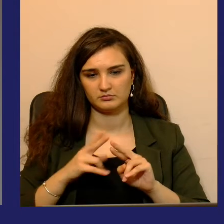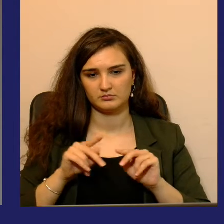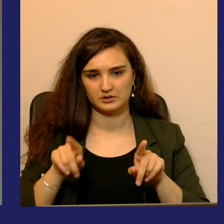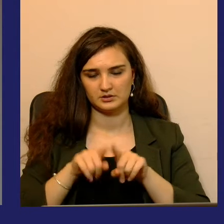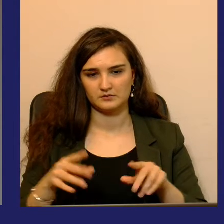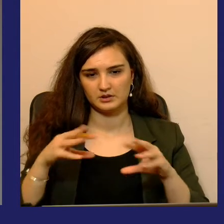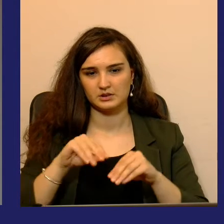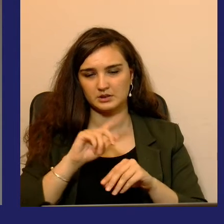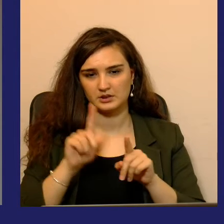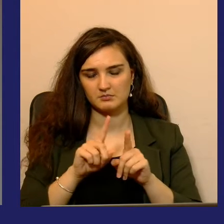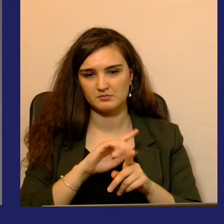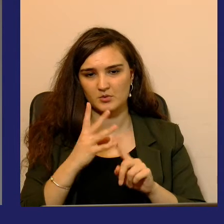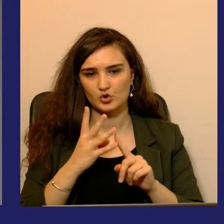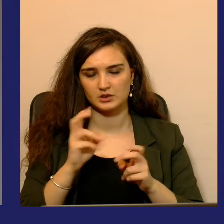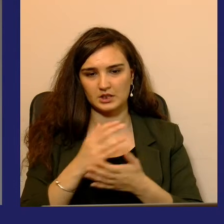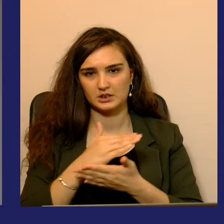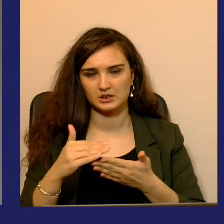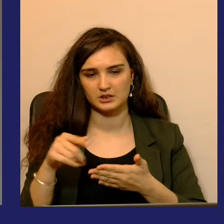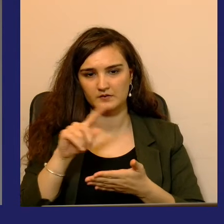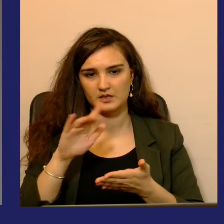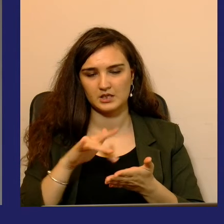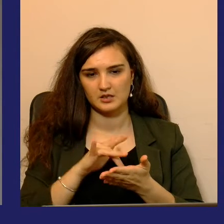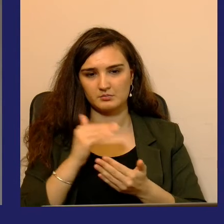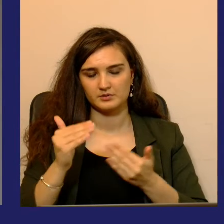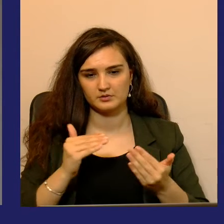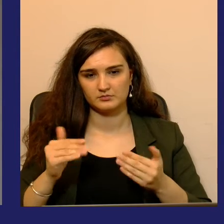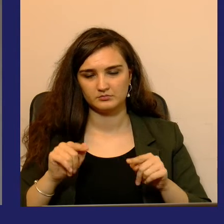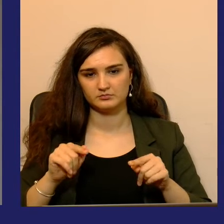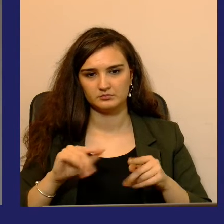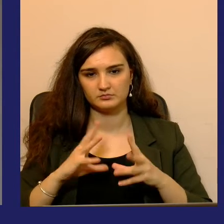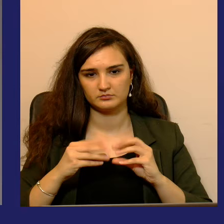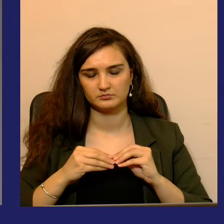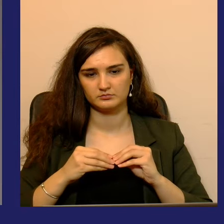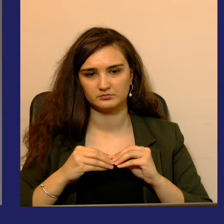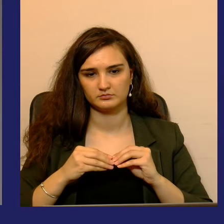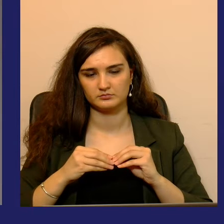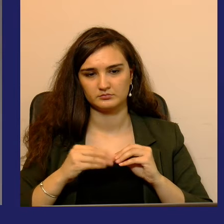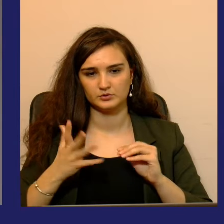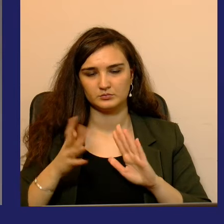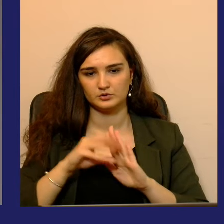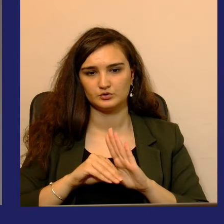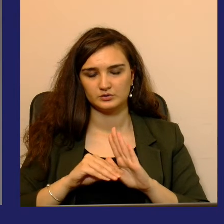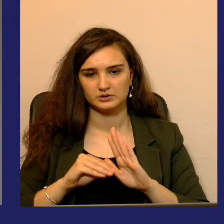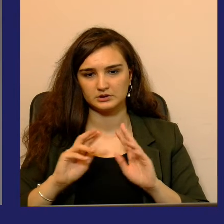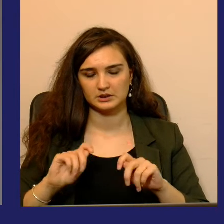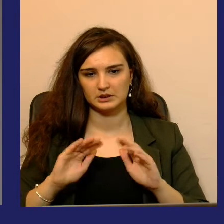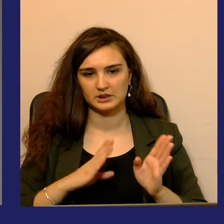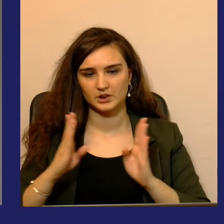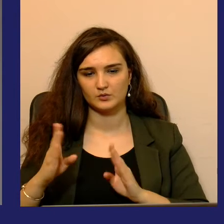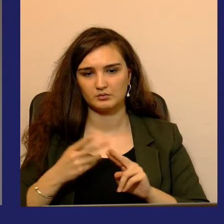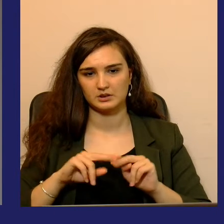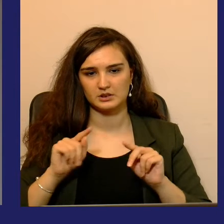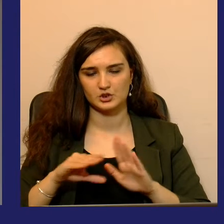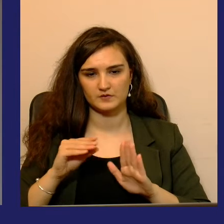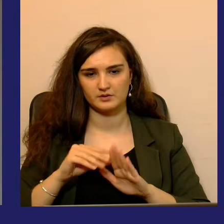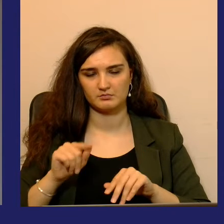world postpone their elections, even just temporarily. And what does that mean? Potentially, it means